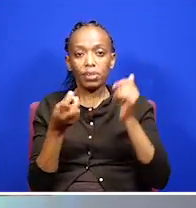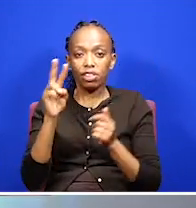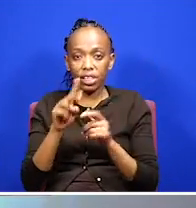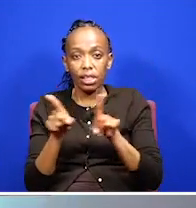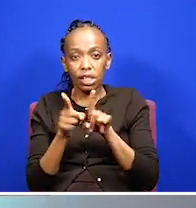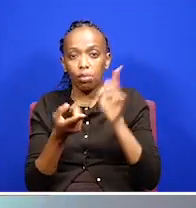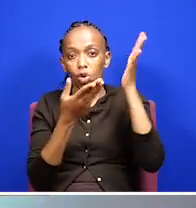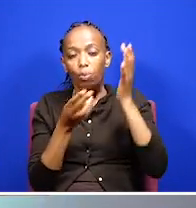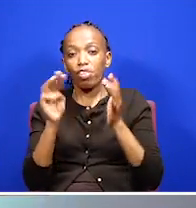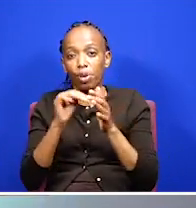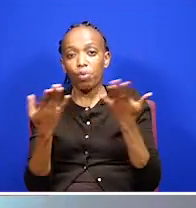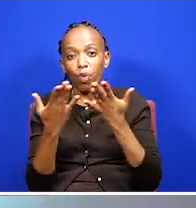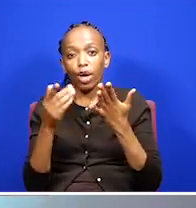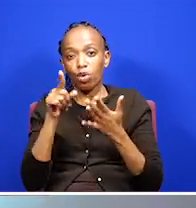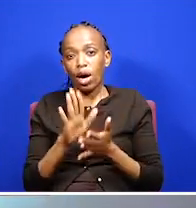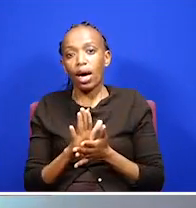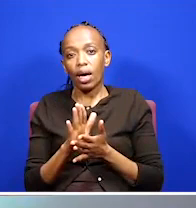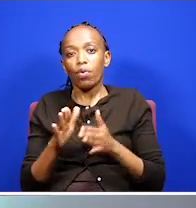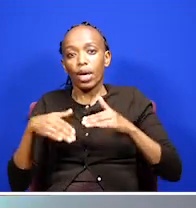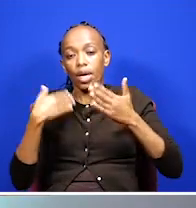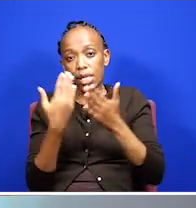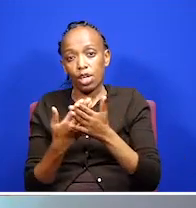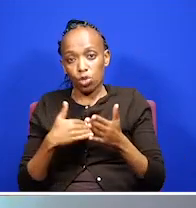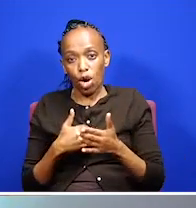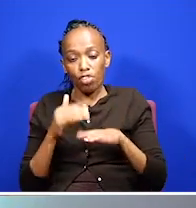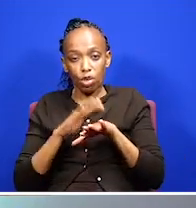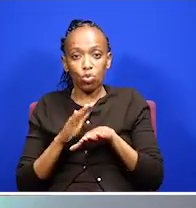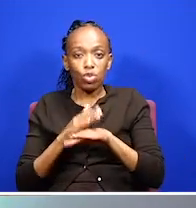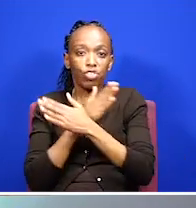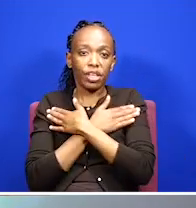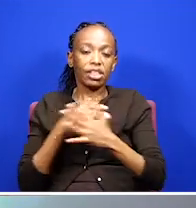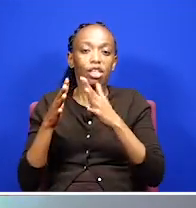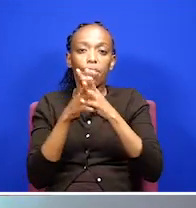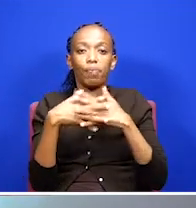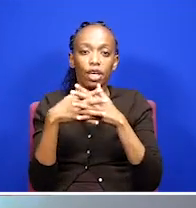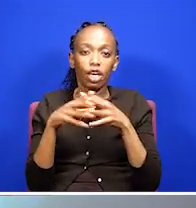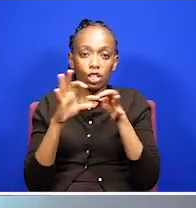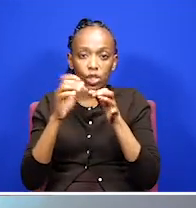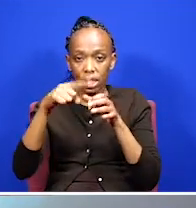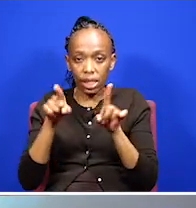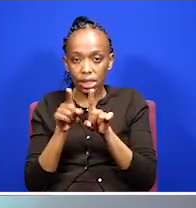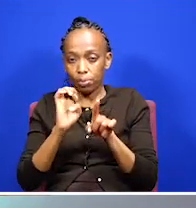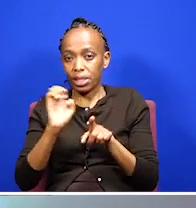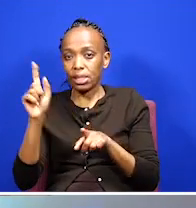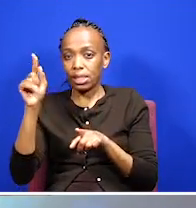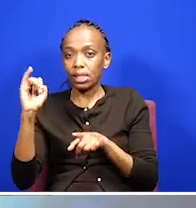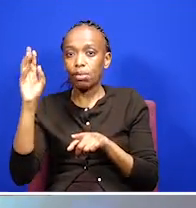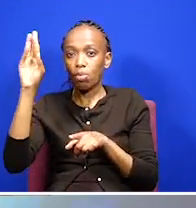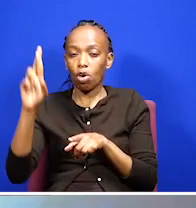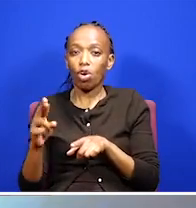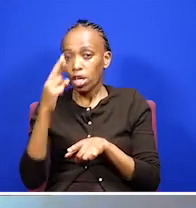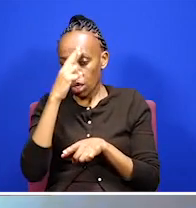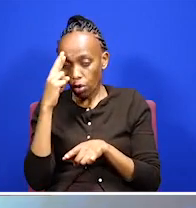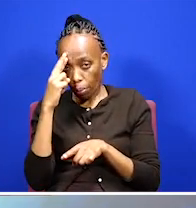TV, on Hope FM, wherever you are. We're so grateful to have our good friends in the United States joining us in East Timor,